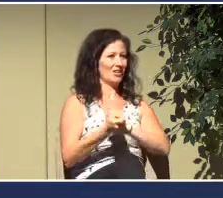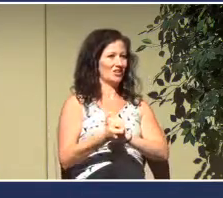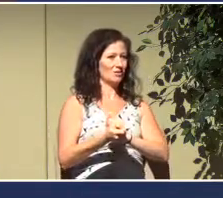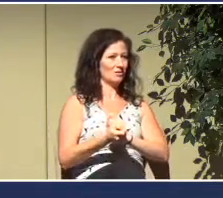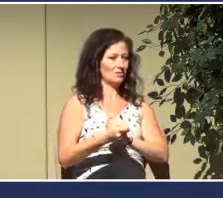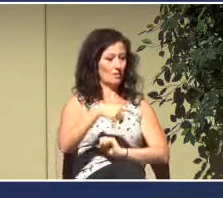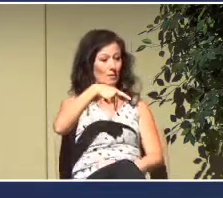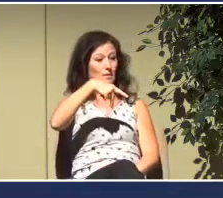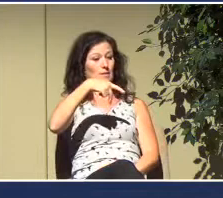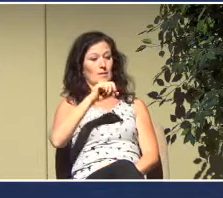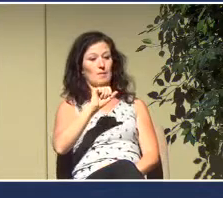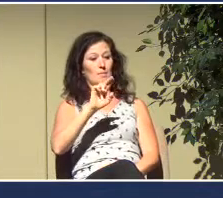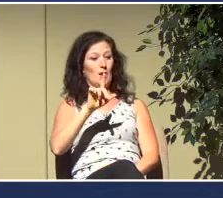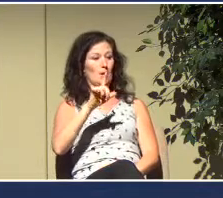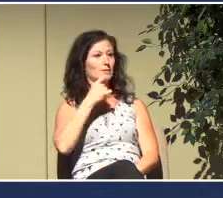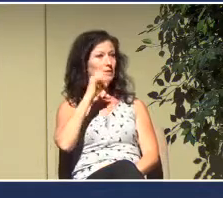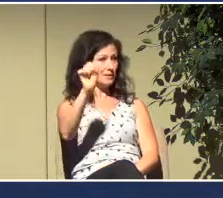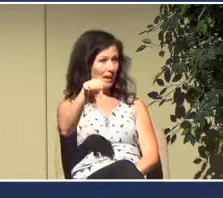way,